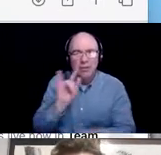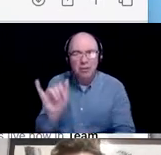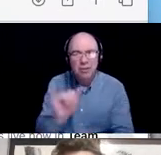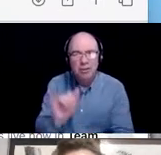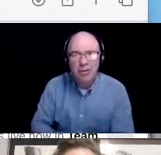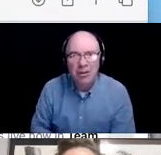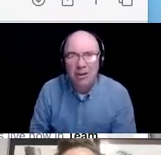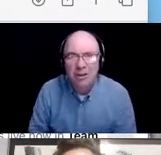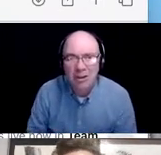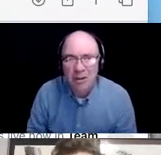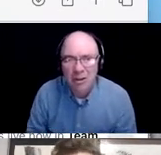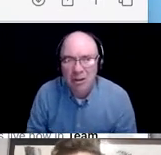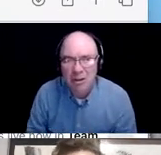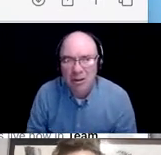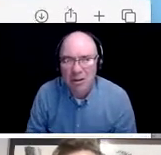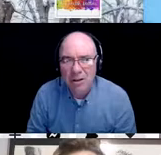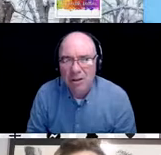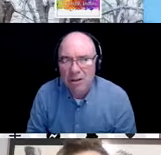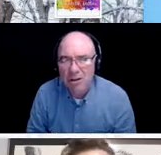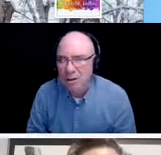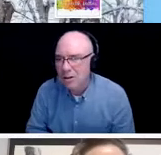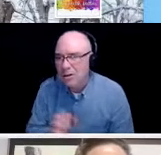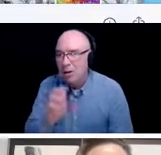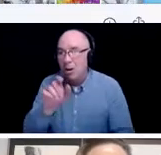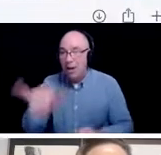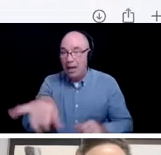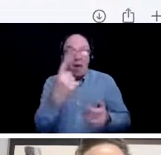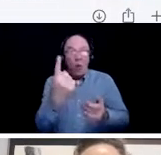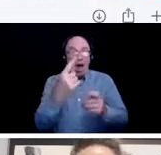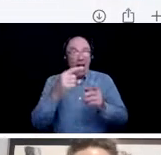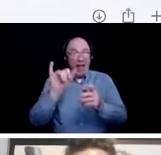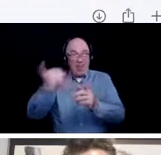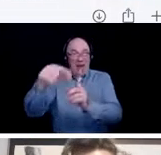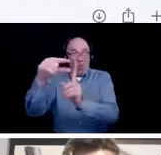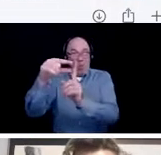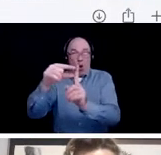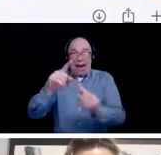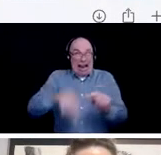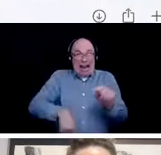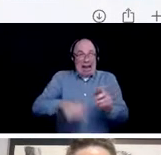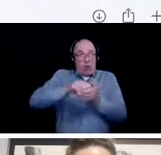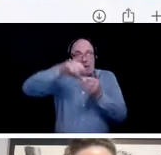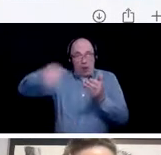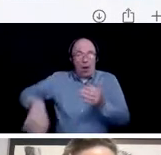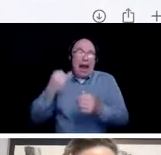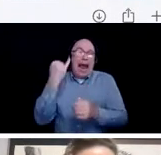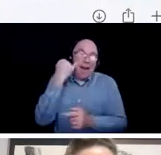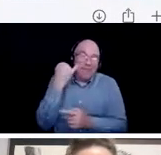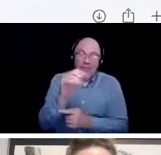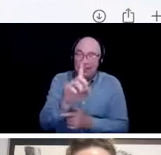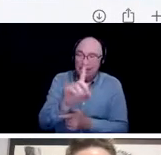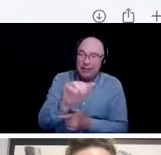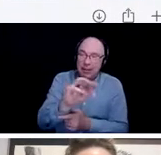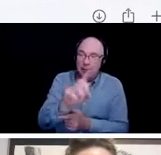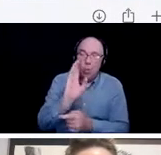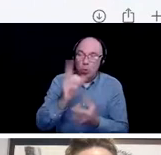message. Right. So I always tell people get rid of that word, replace it with what would Diamond do. That word. Anytime you